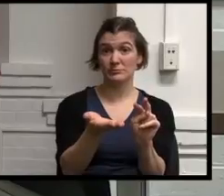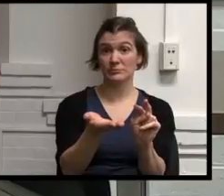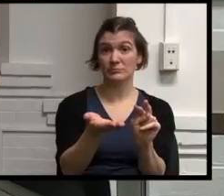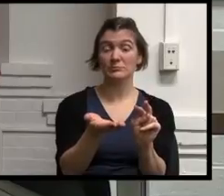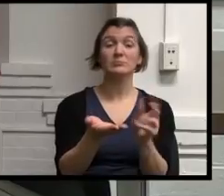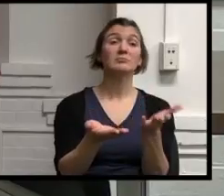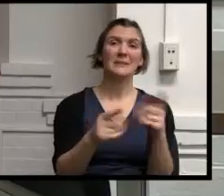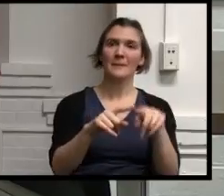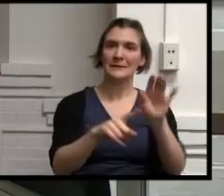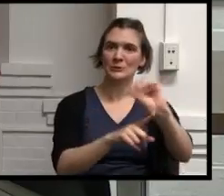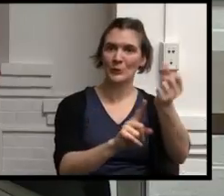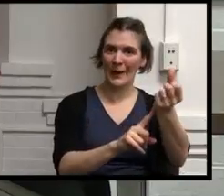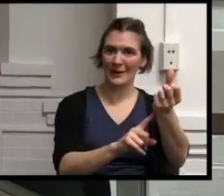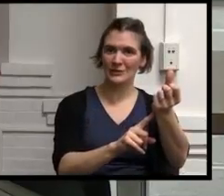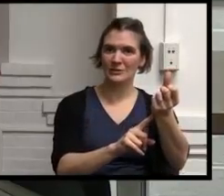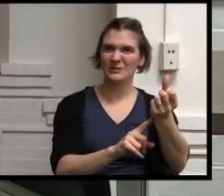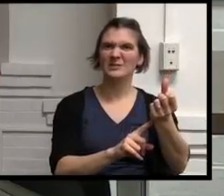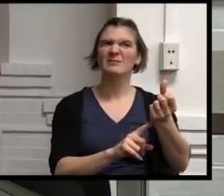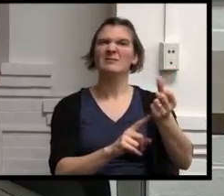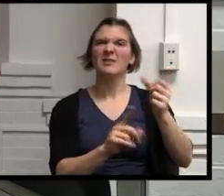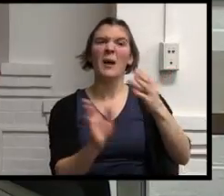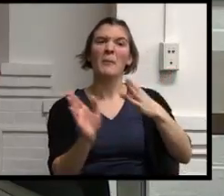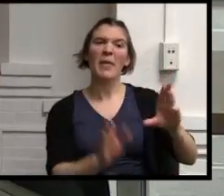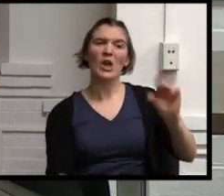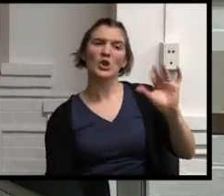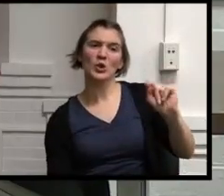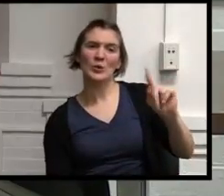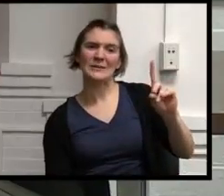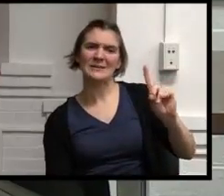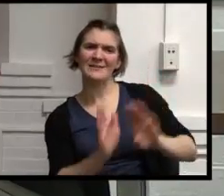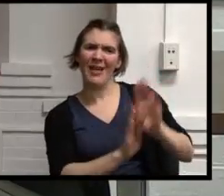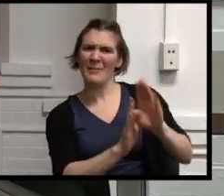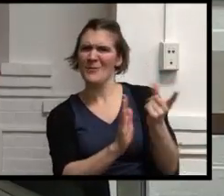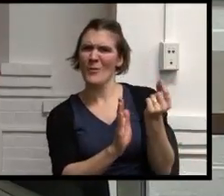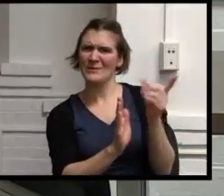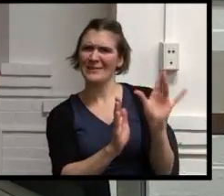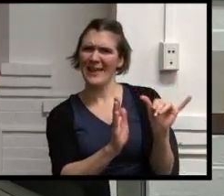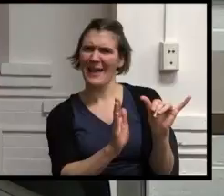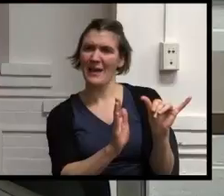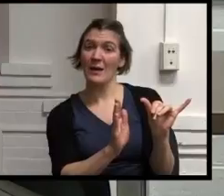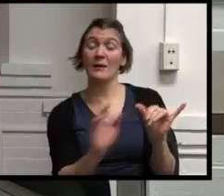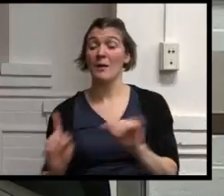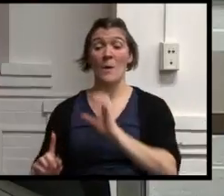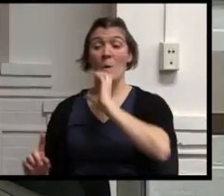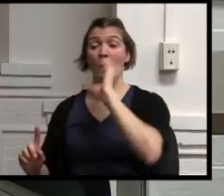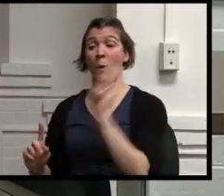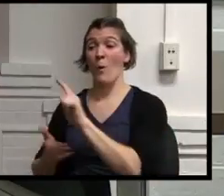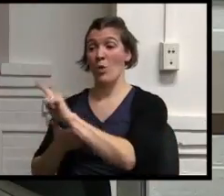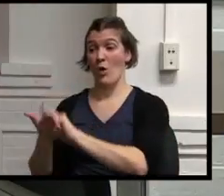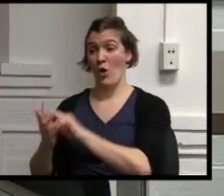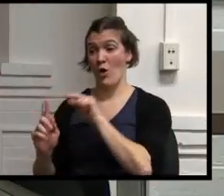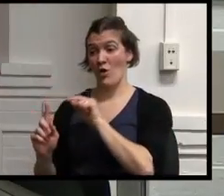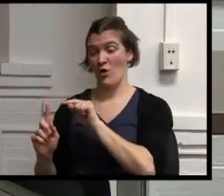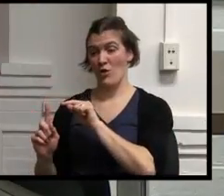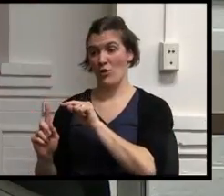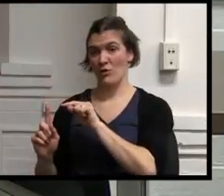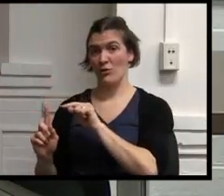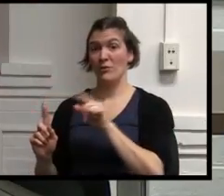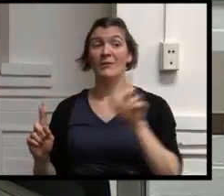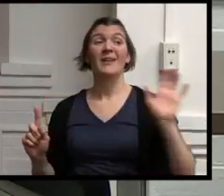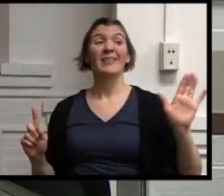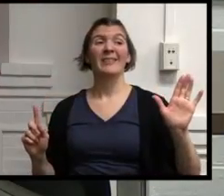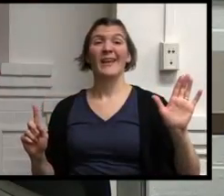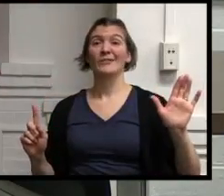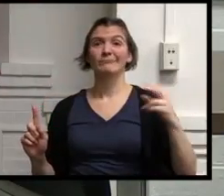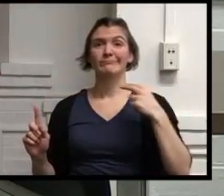key regards to the definition of a planned unit development. And so whereas before, under the old zoning ordinance, the Delta Campus